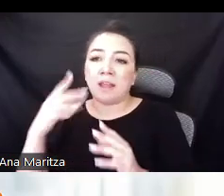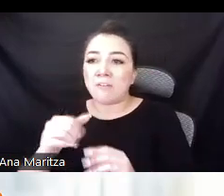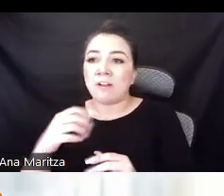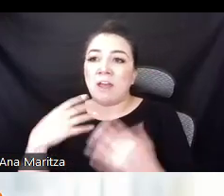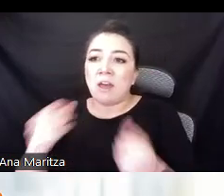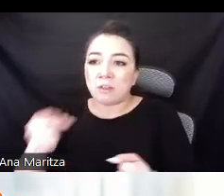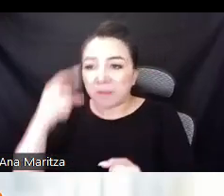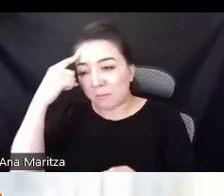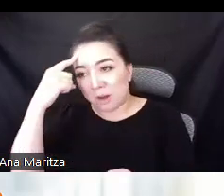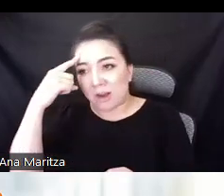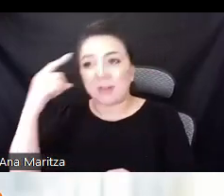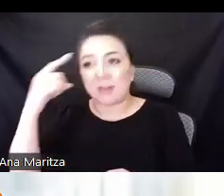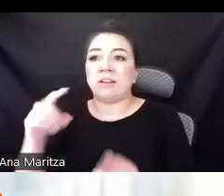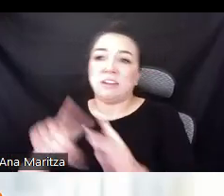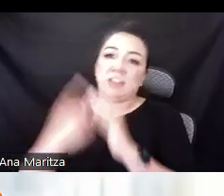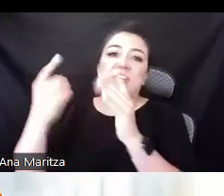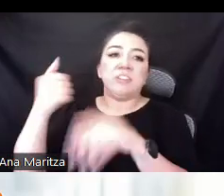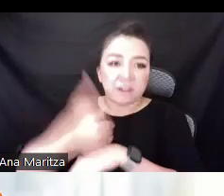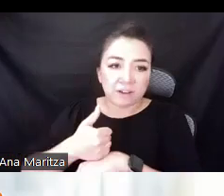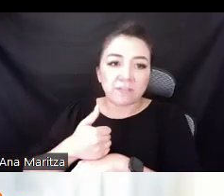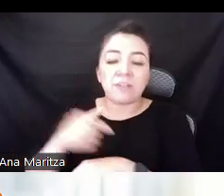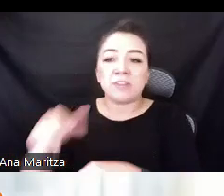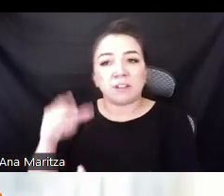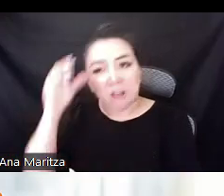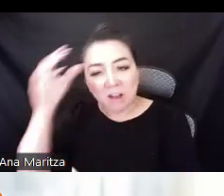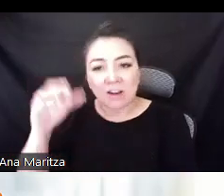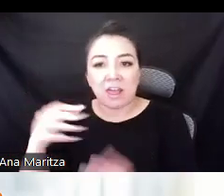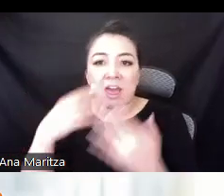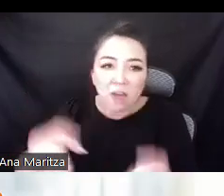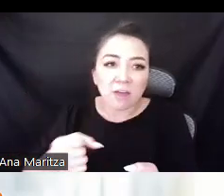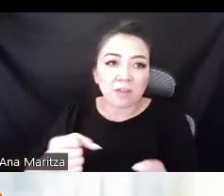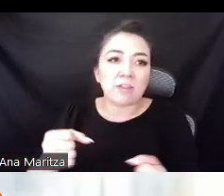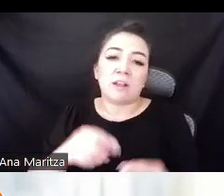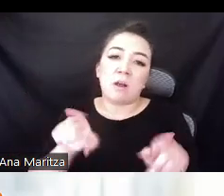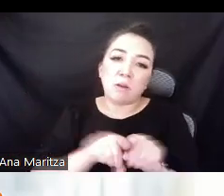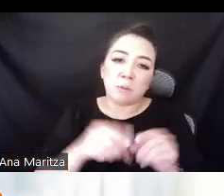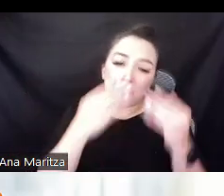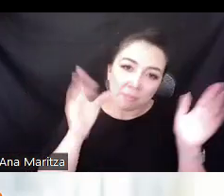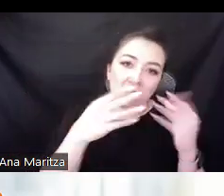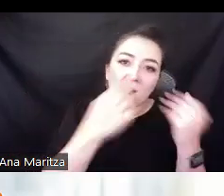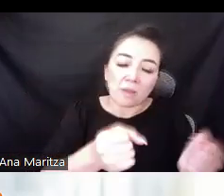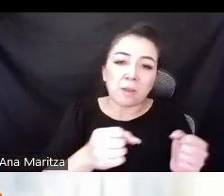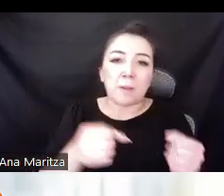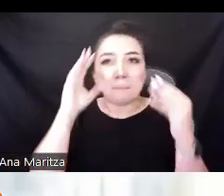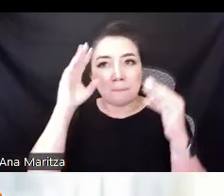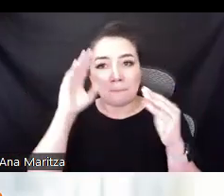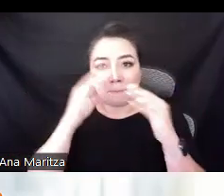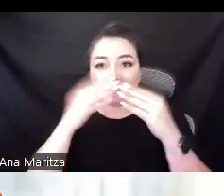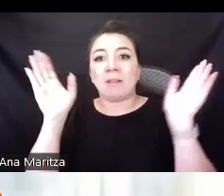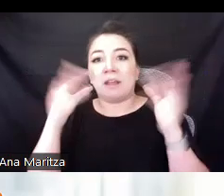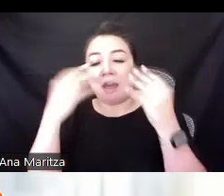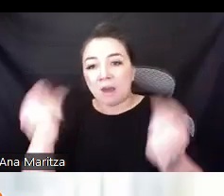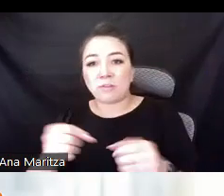This initiative serves to advance cognitive health as an integral component of public health and implement public health strategies that promote brain